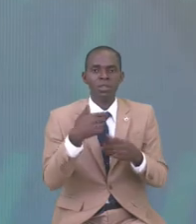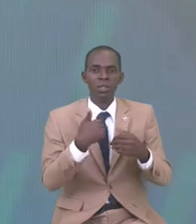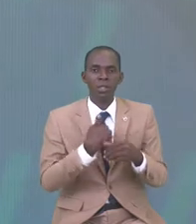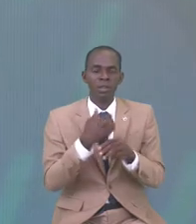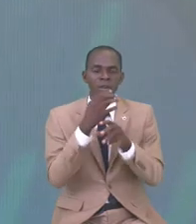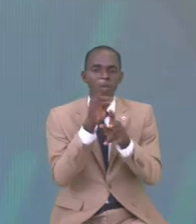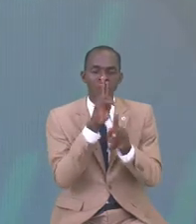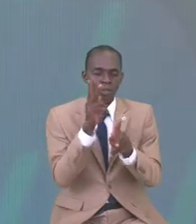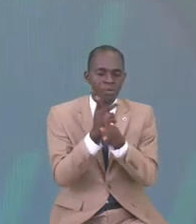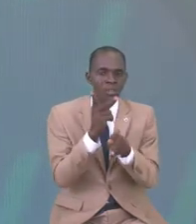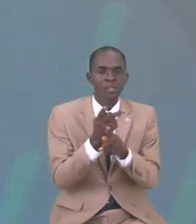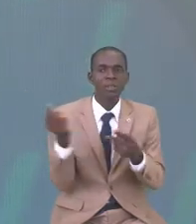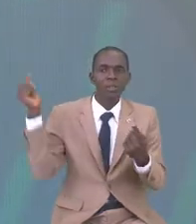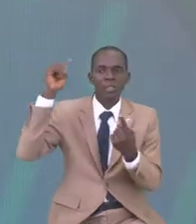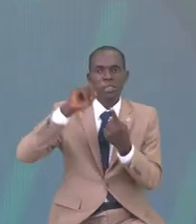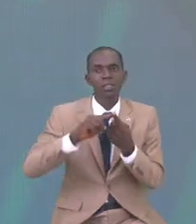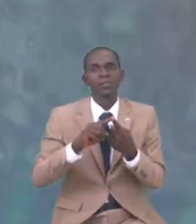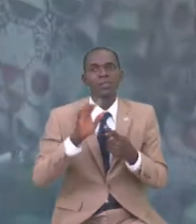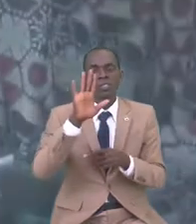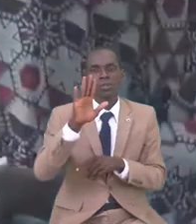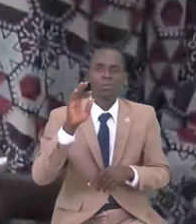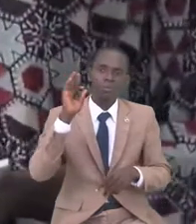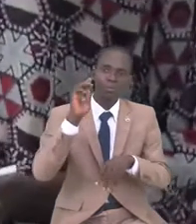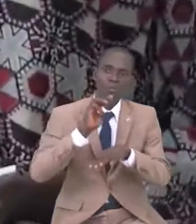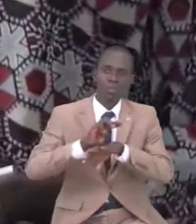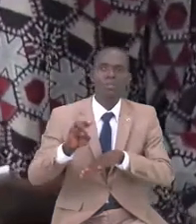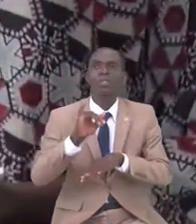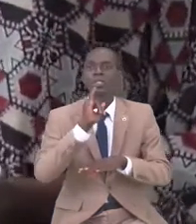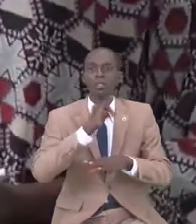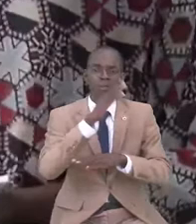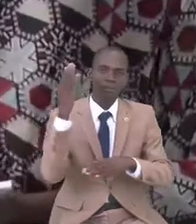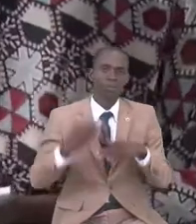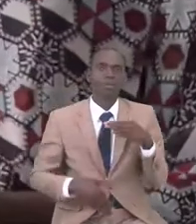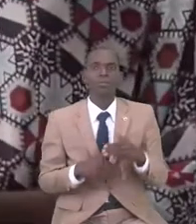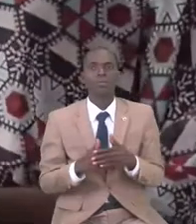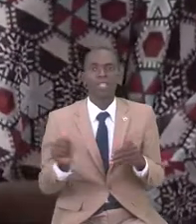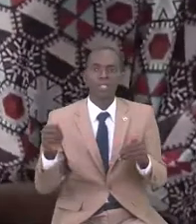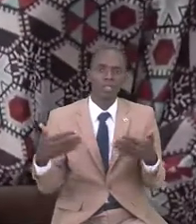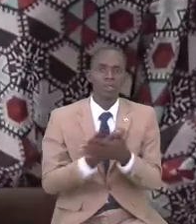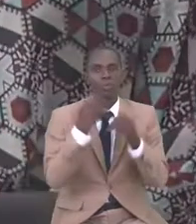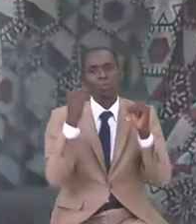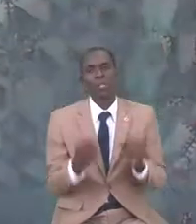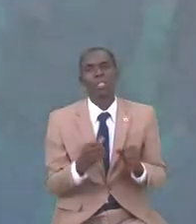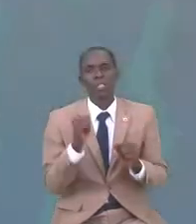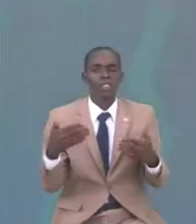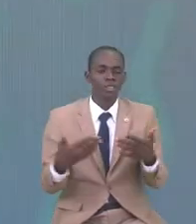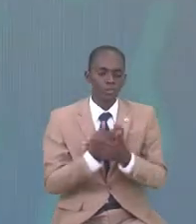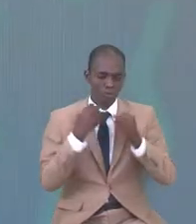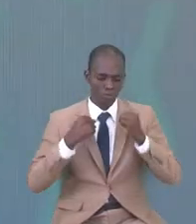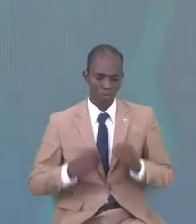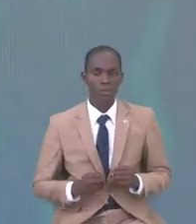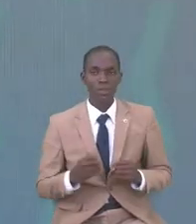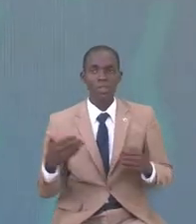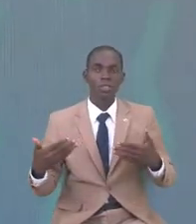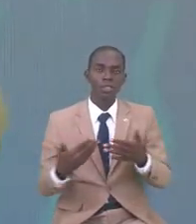preserved until your ministry is over. A new power, a new strength, a